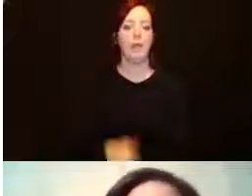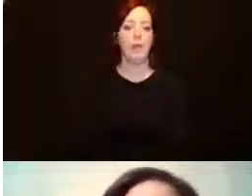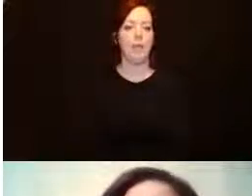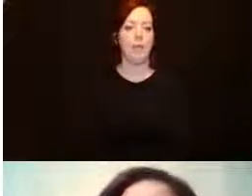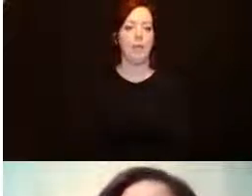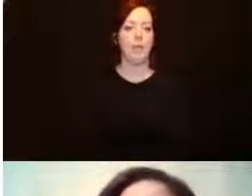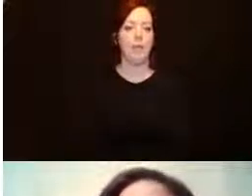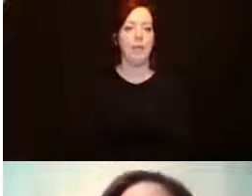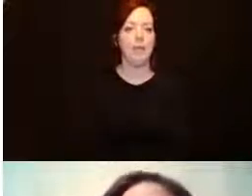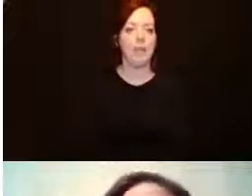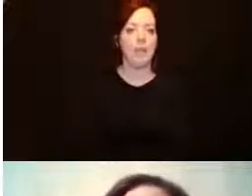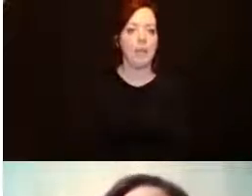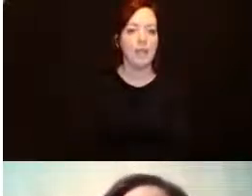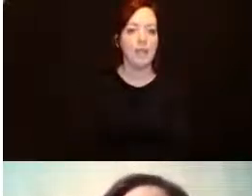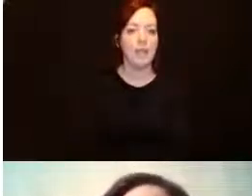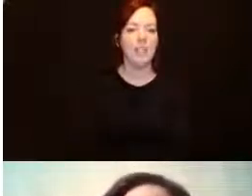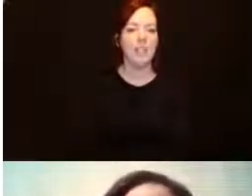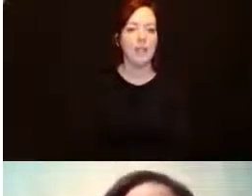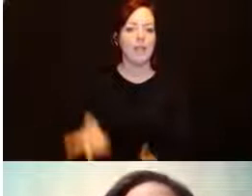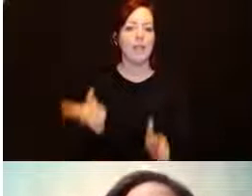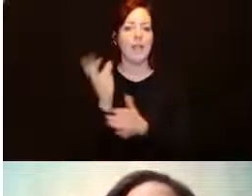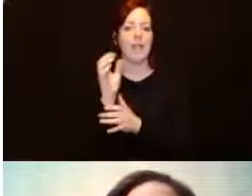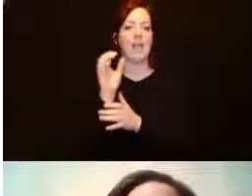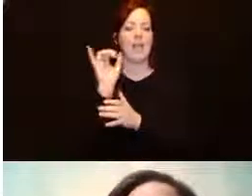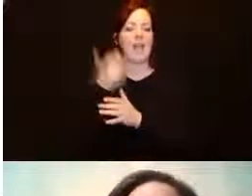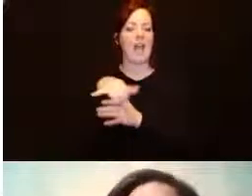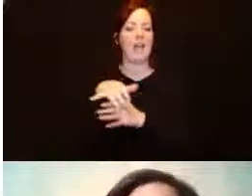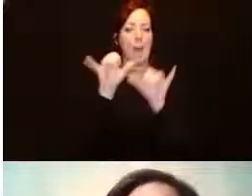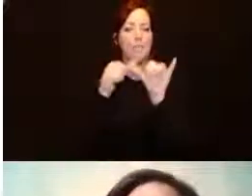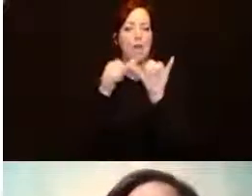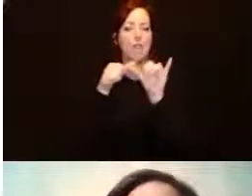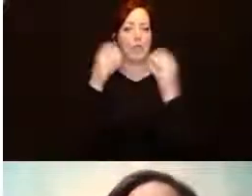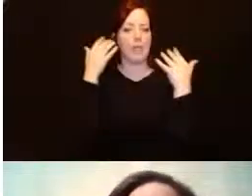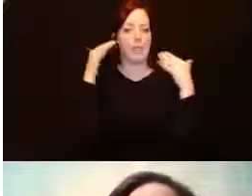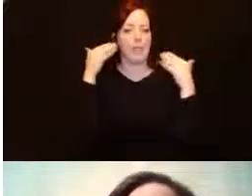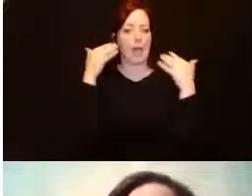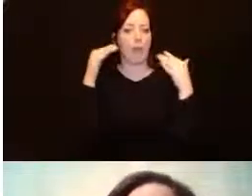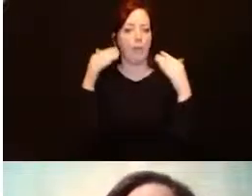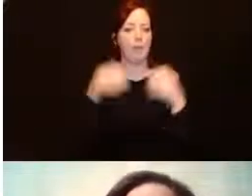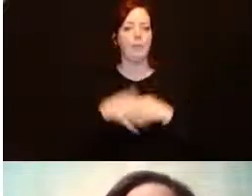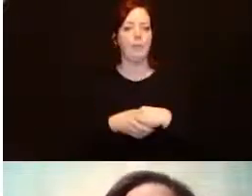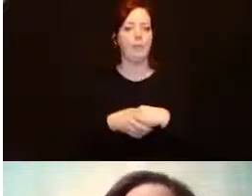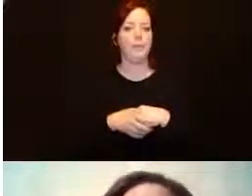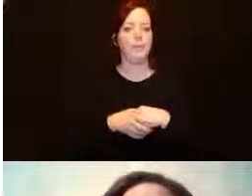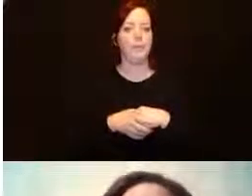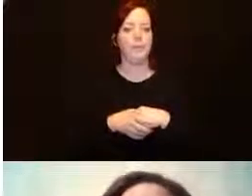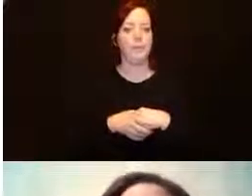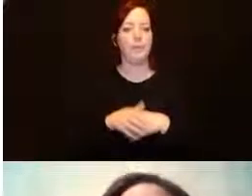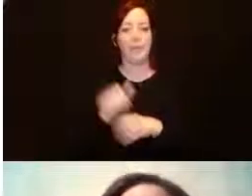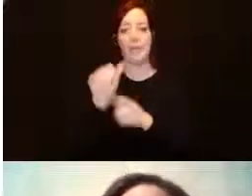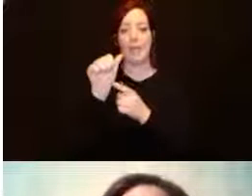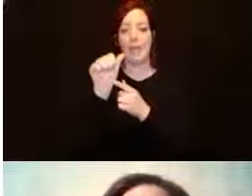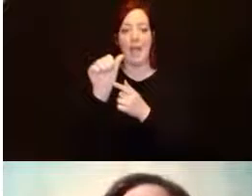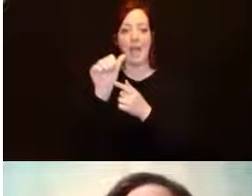logarithmic of the bell, which is a measure of the sound. And the A is the scale that is used that